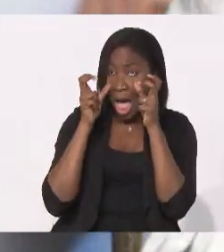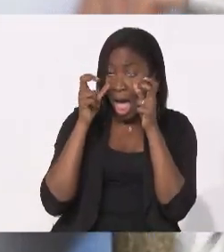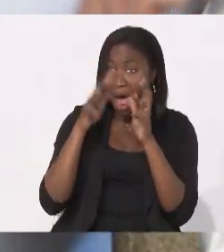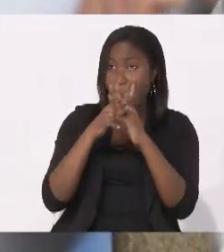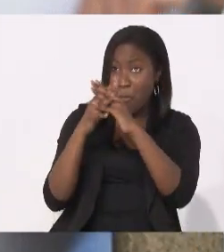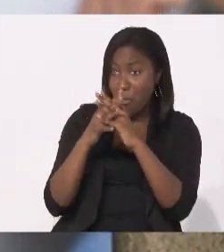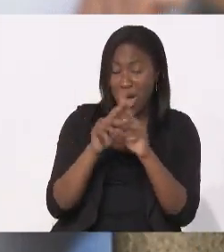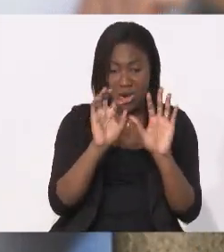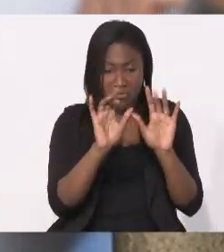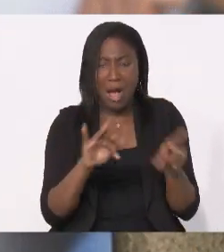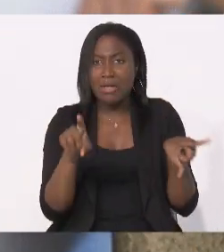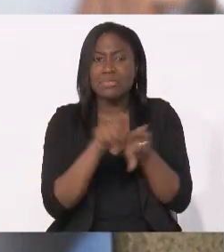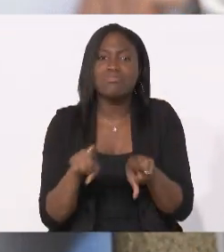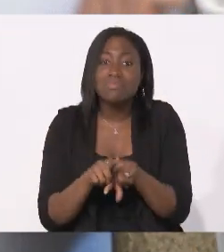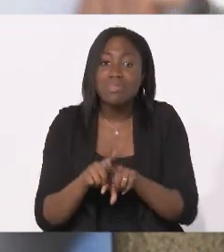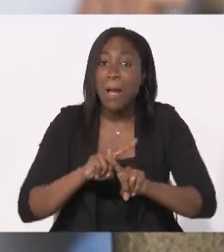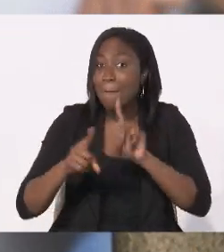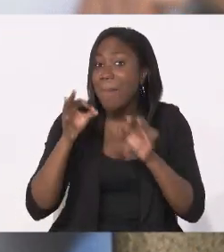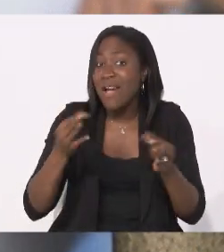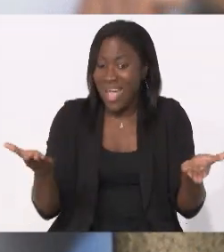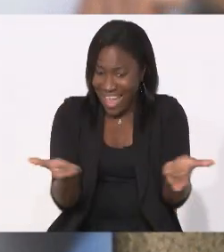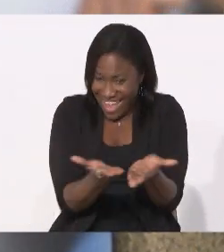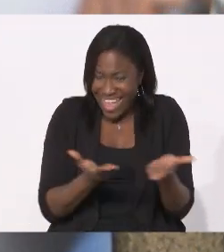money, and the platform,